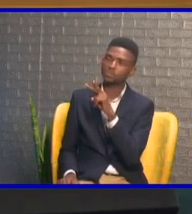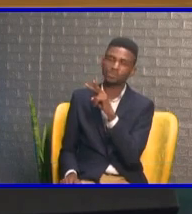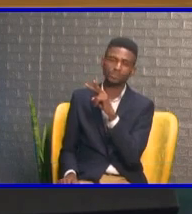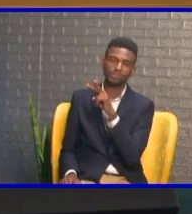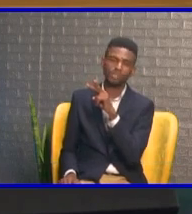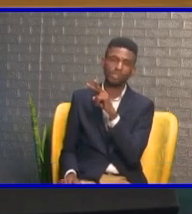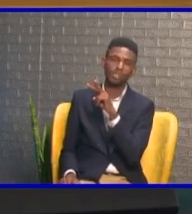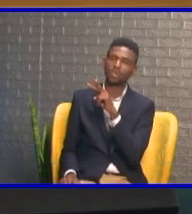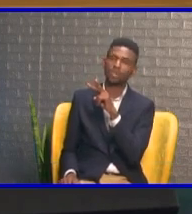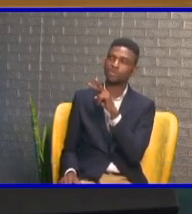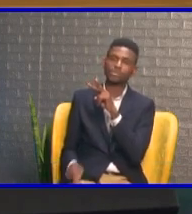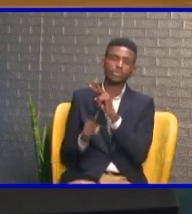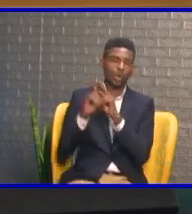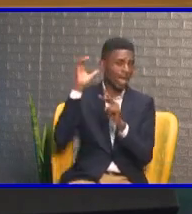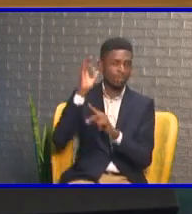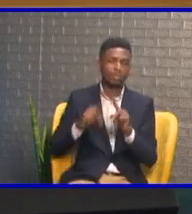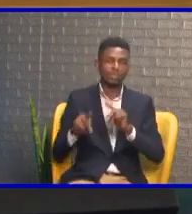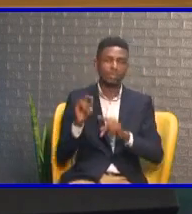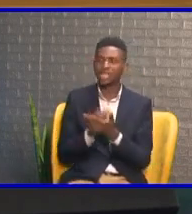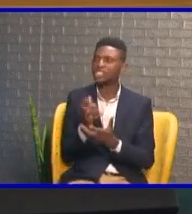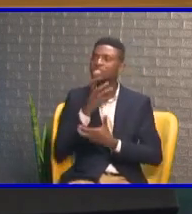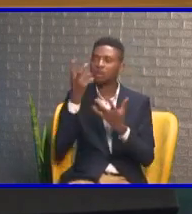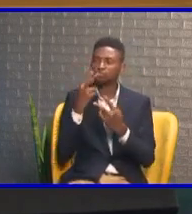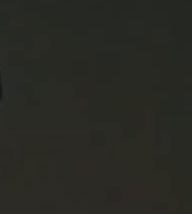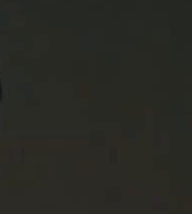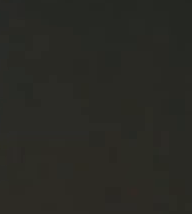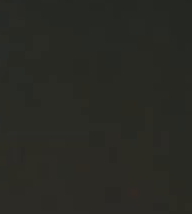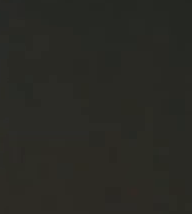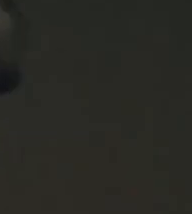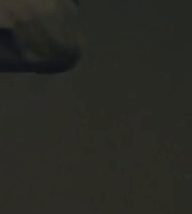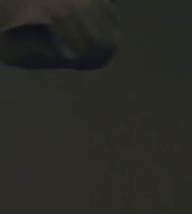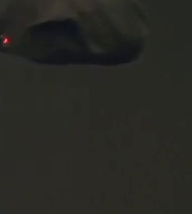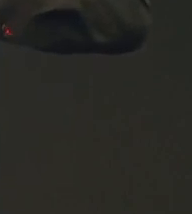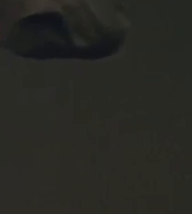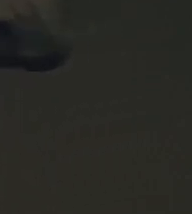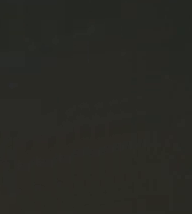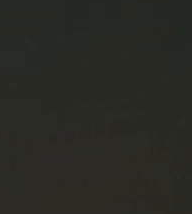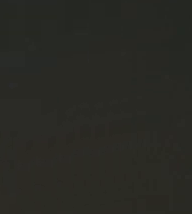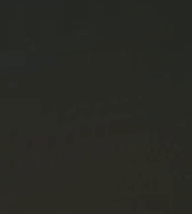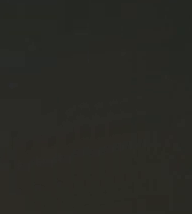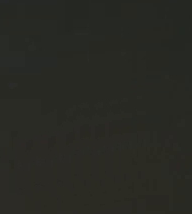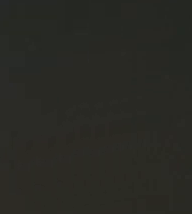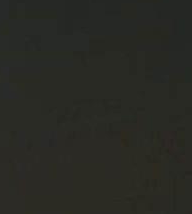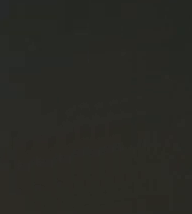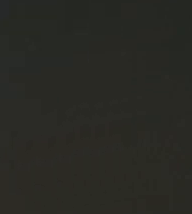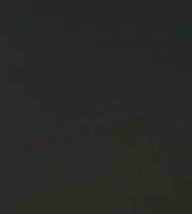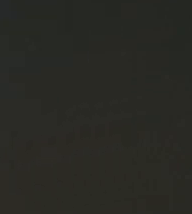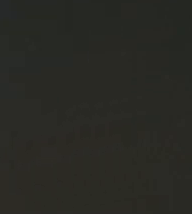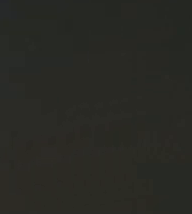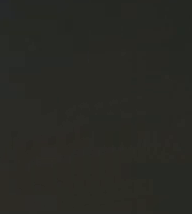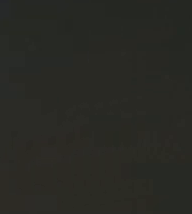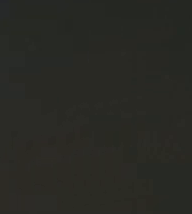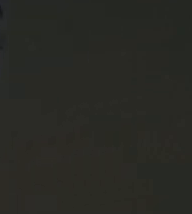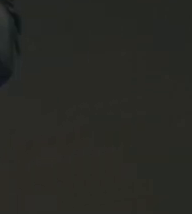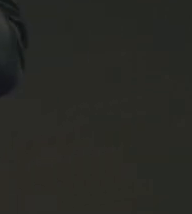You want to look, keep looking. Keep looking. You hear men, when men lose their manhood, men that